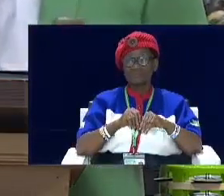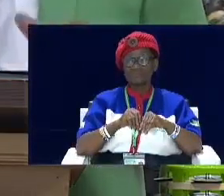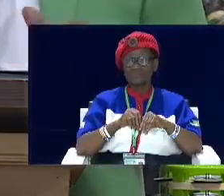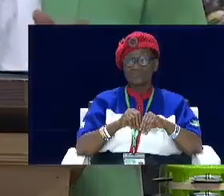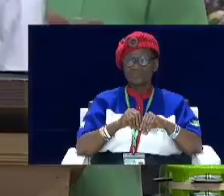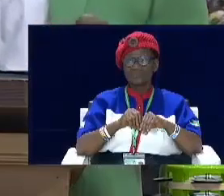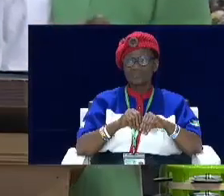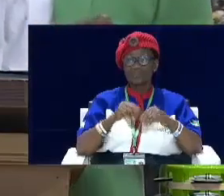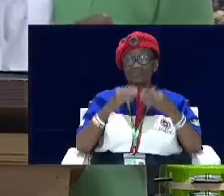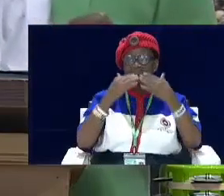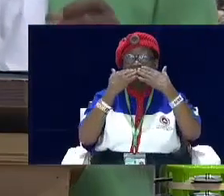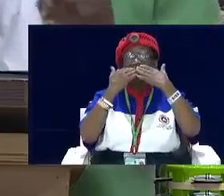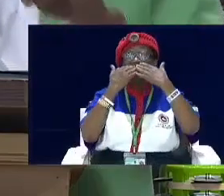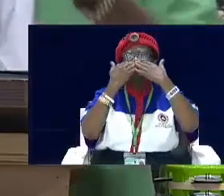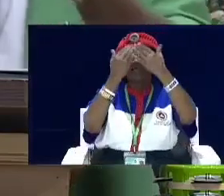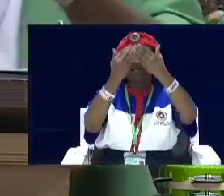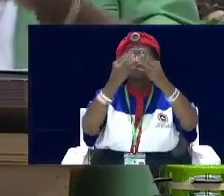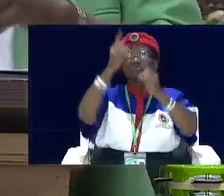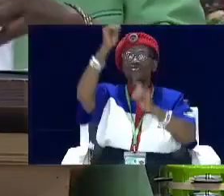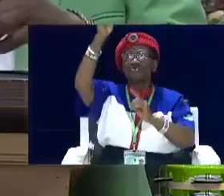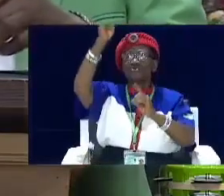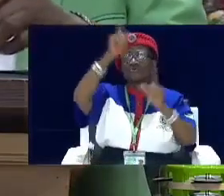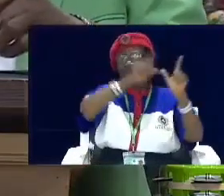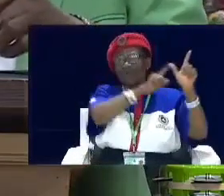Thank you, Lord. Hallelujah.